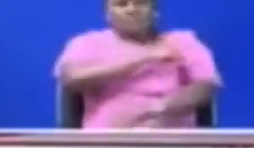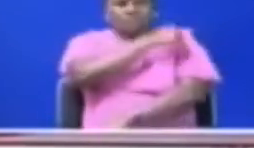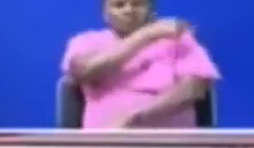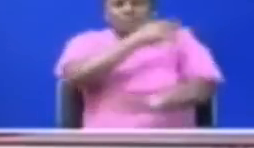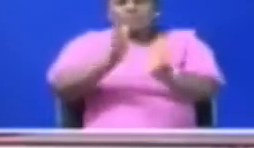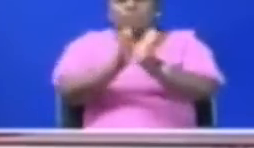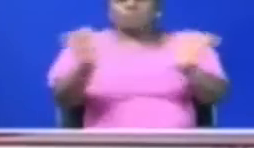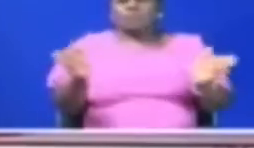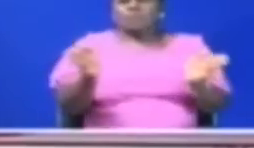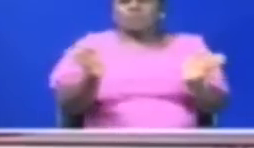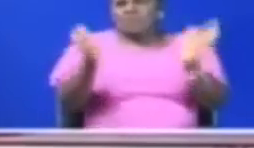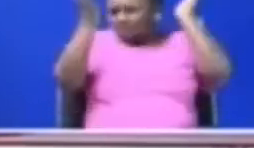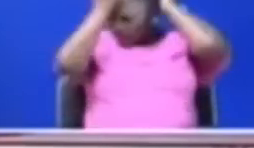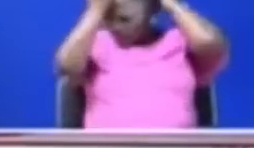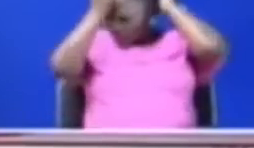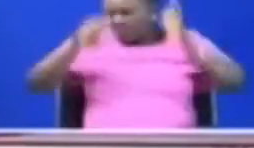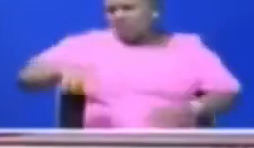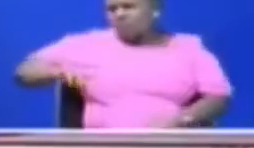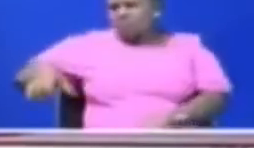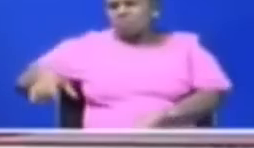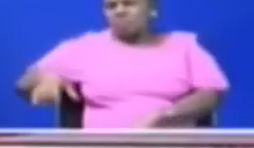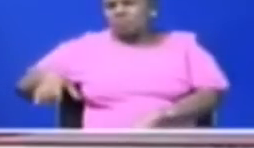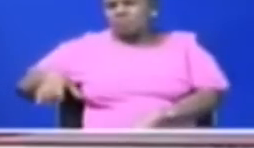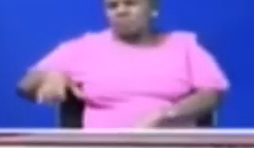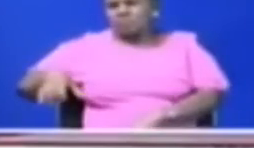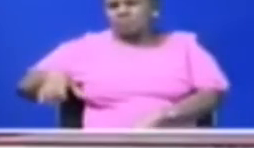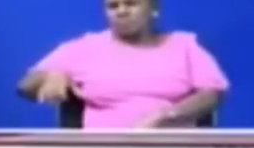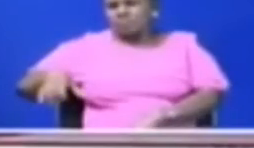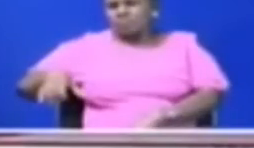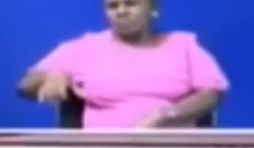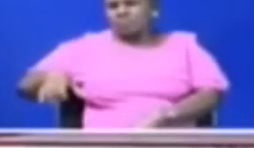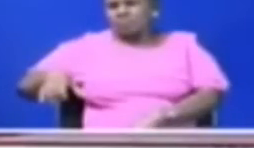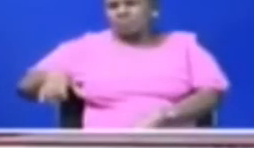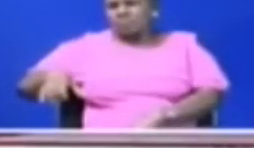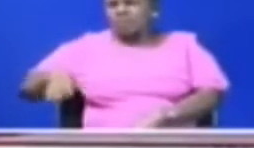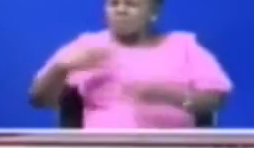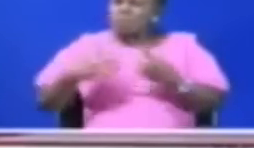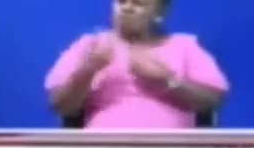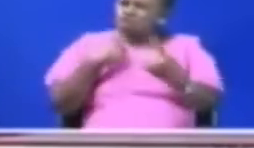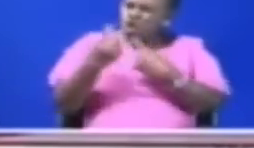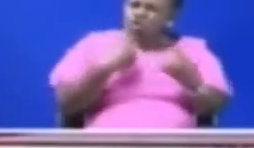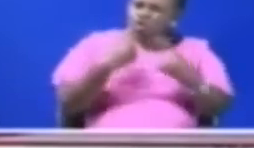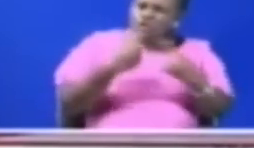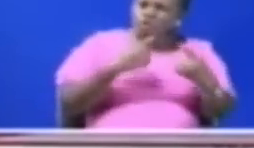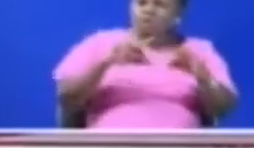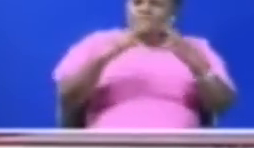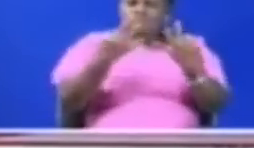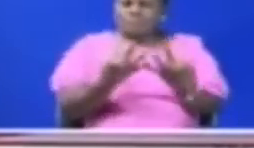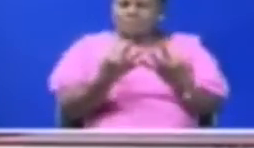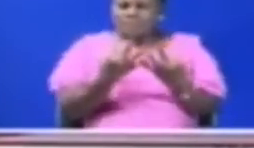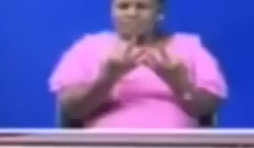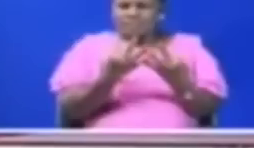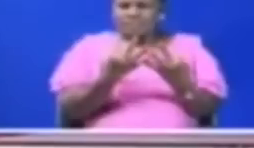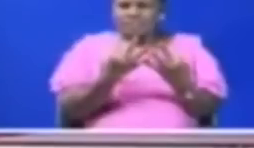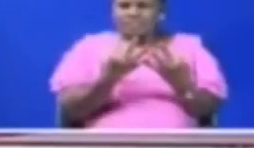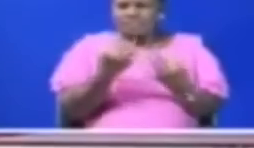General Hospital, now Kakamega County Referral Hospital. Left tongues wagging, even as the family discovered